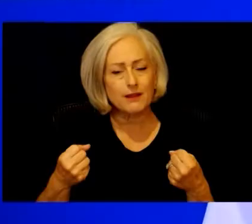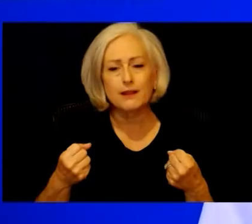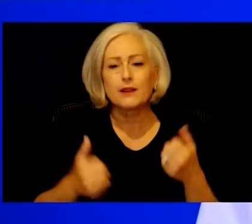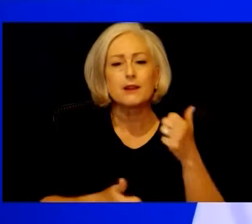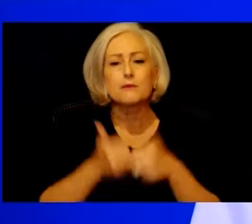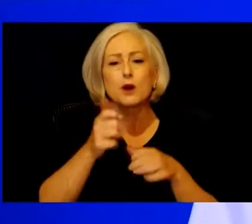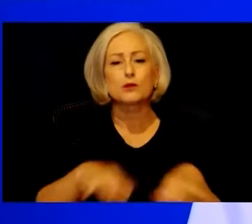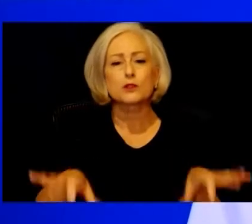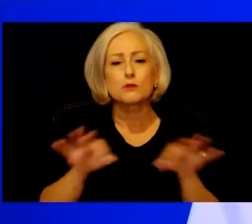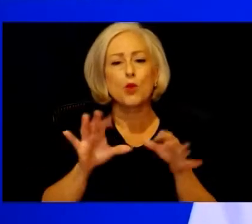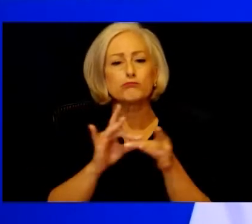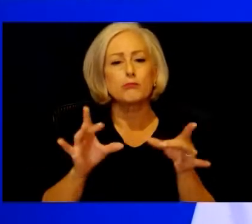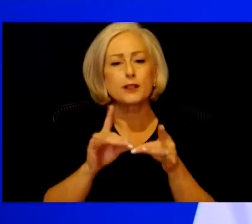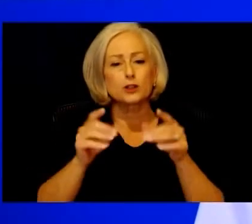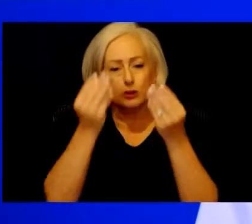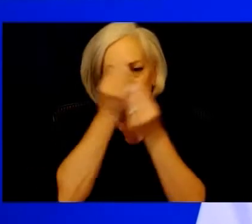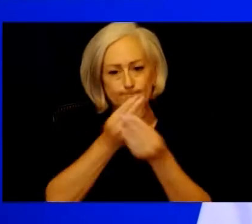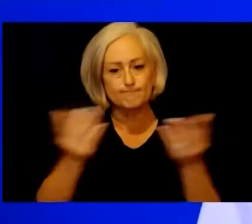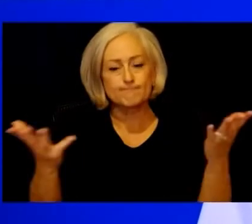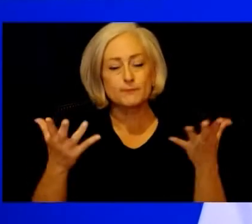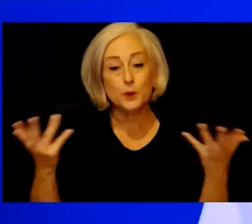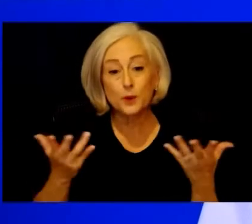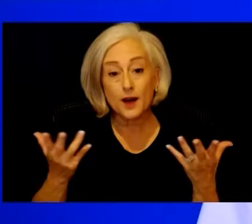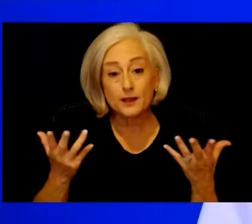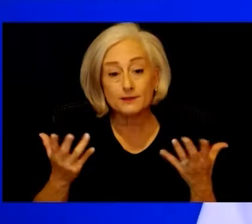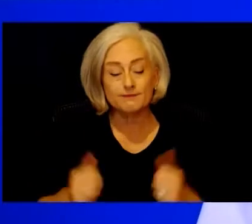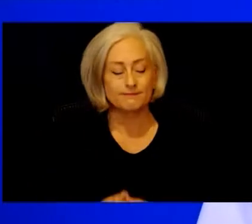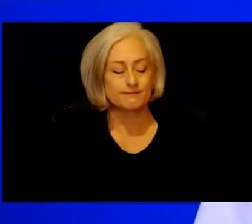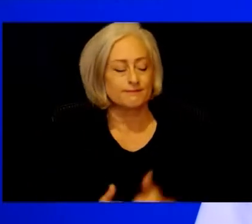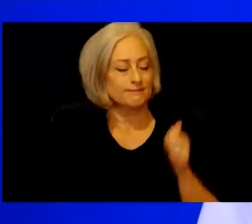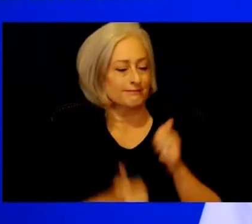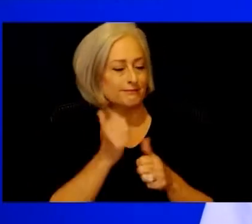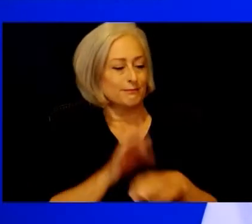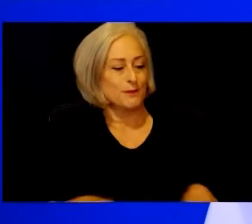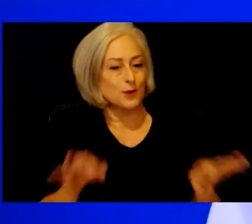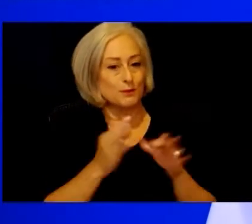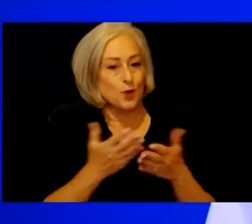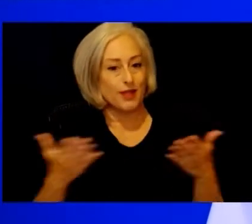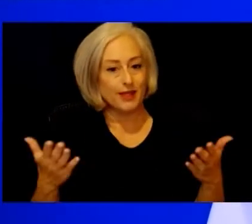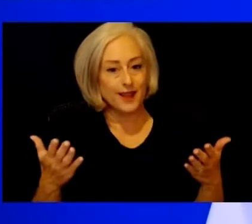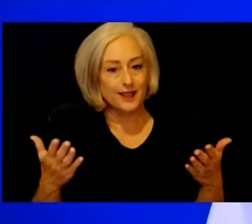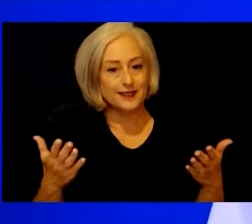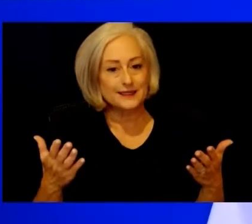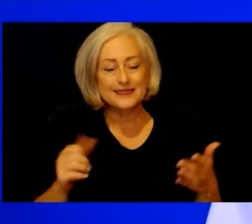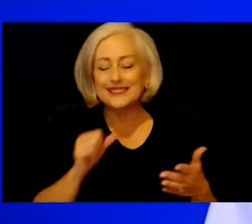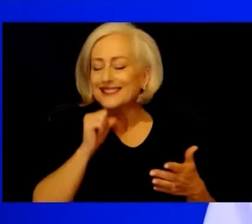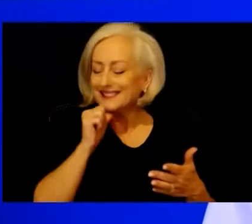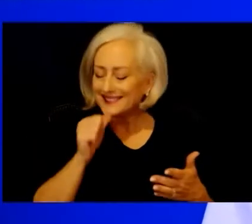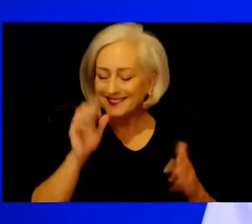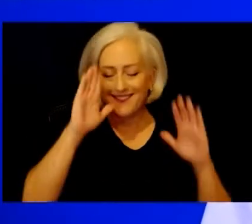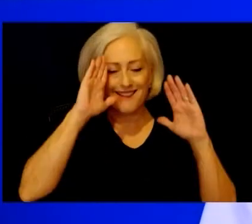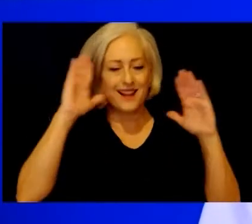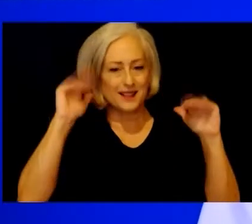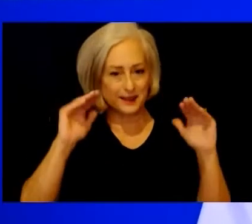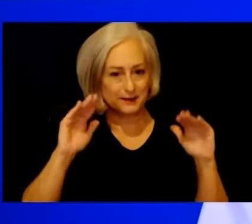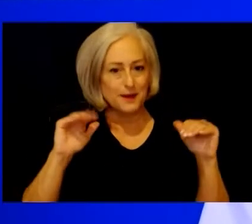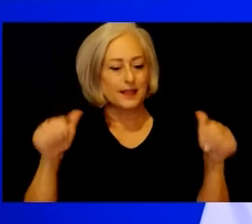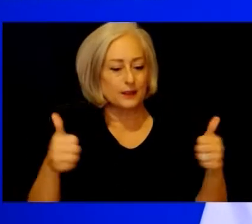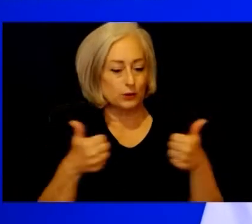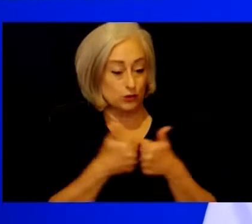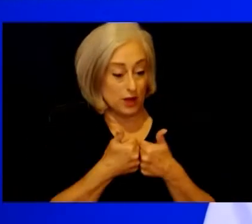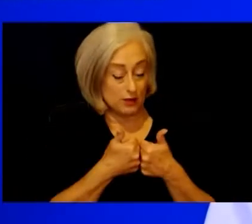Well, I think first and foremost, this was an unexpected challenge, and I think patients should know that hospitals